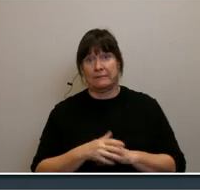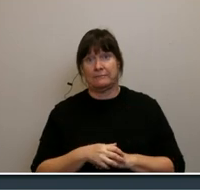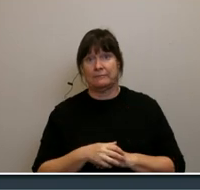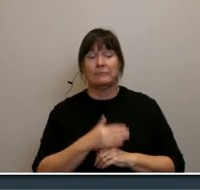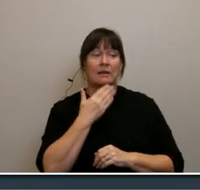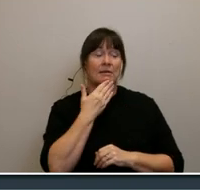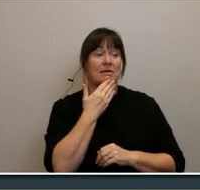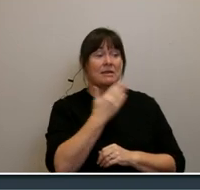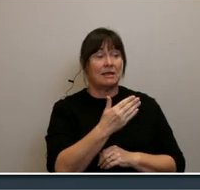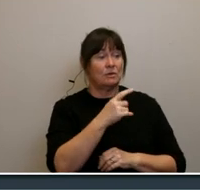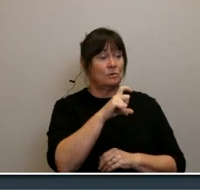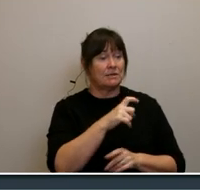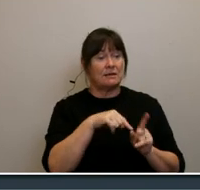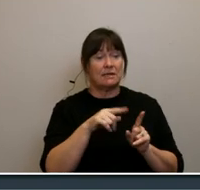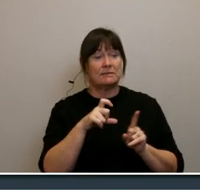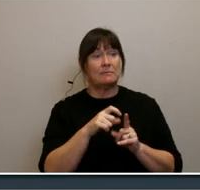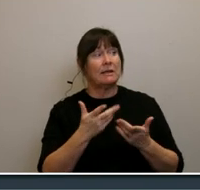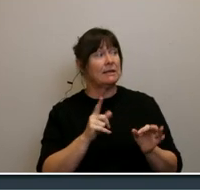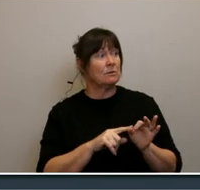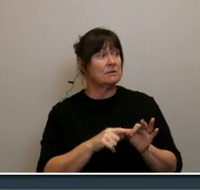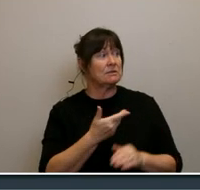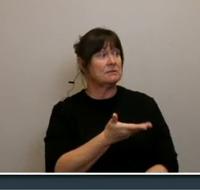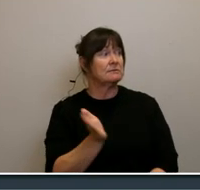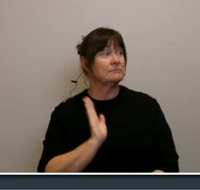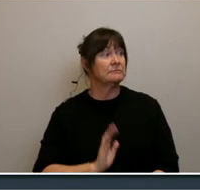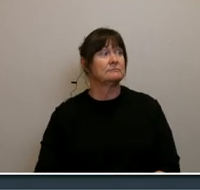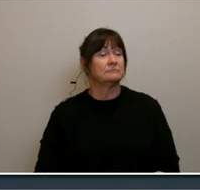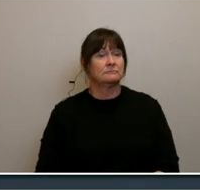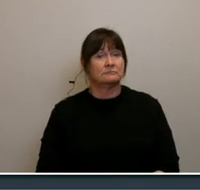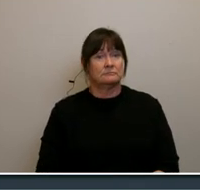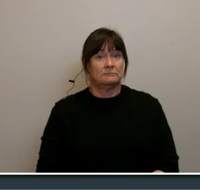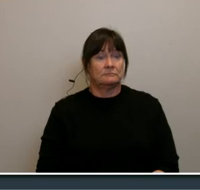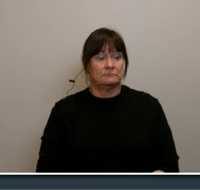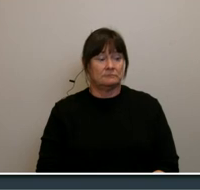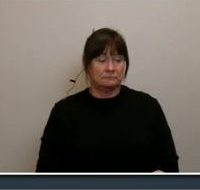much, Charles and Debbie. And I'll just open up for any questions from councillors.